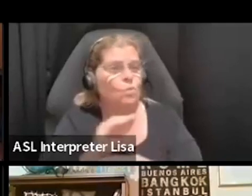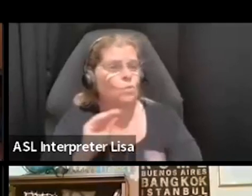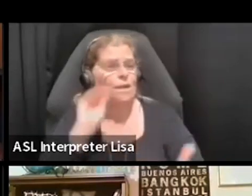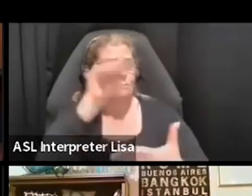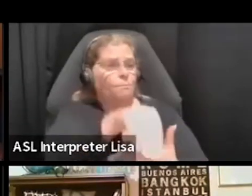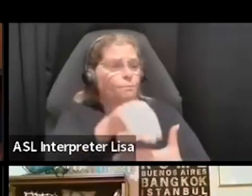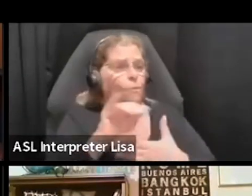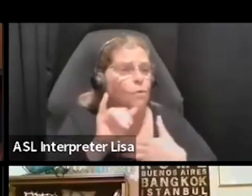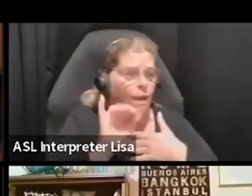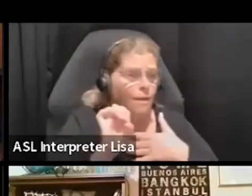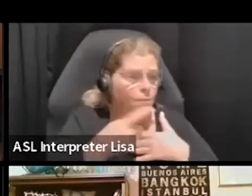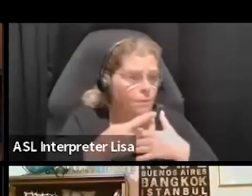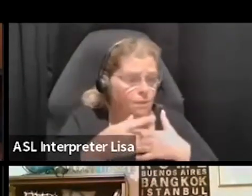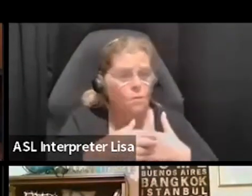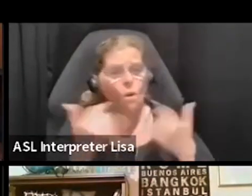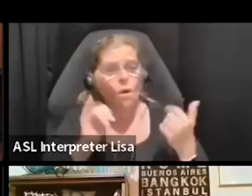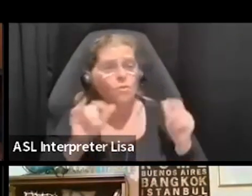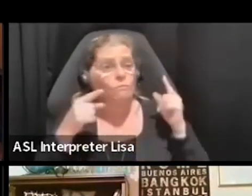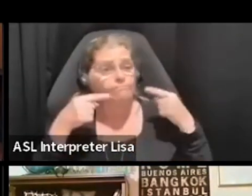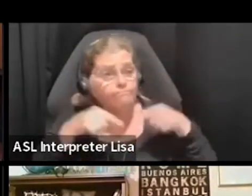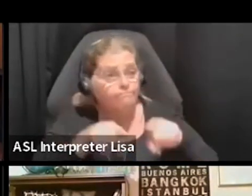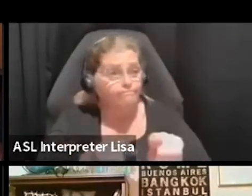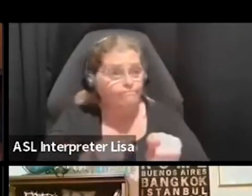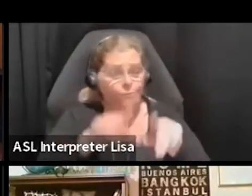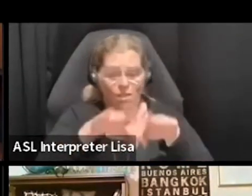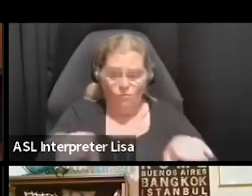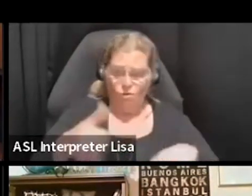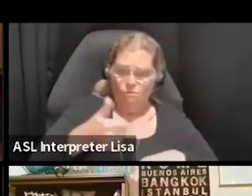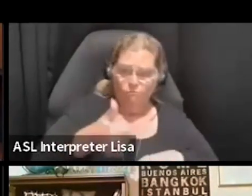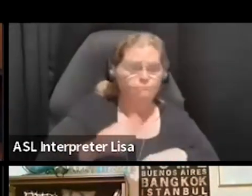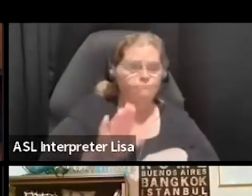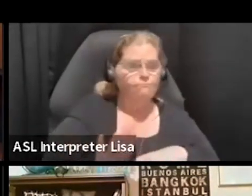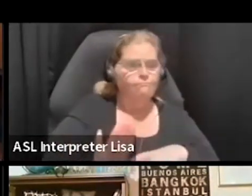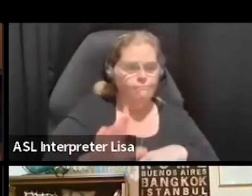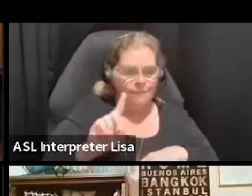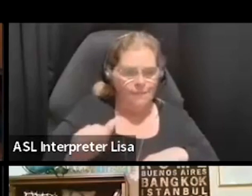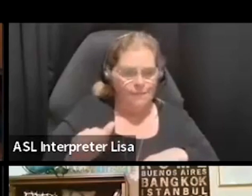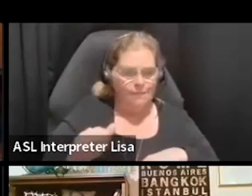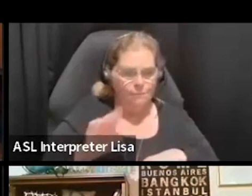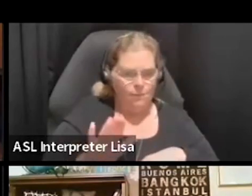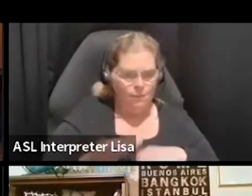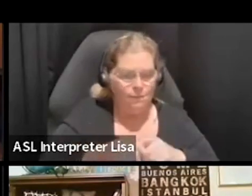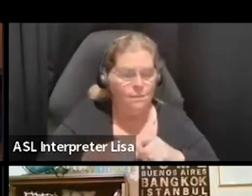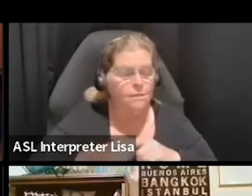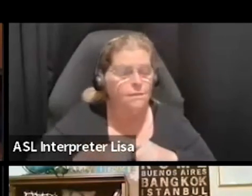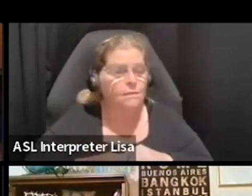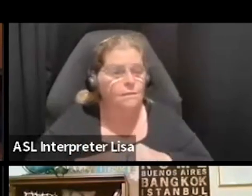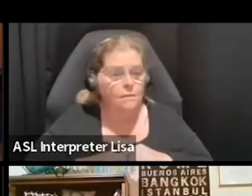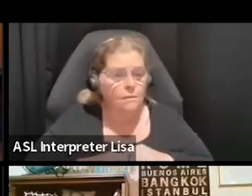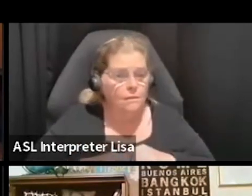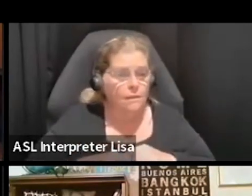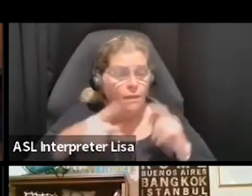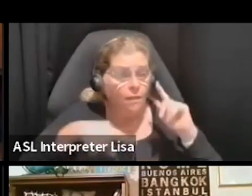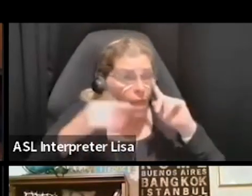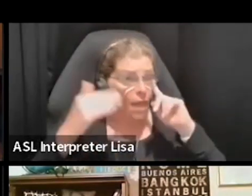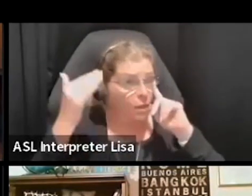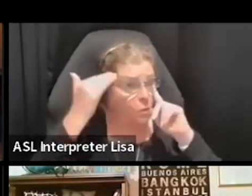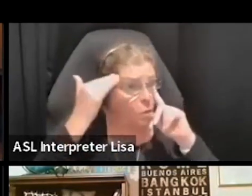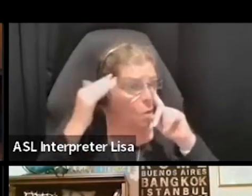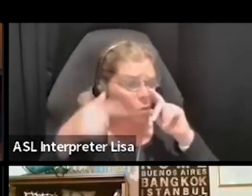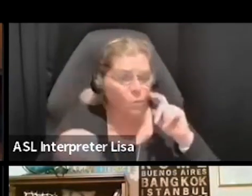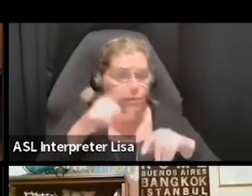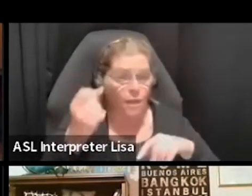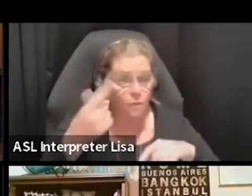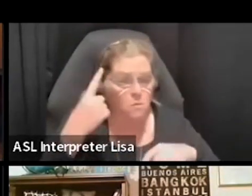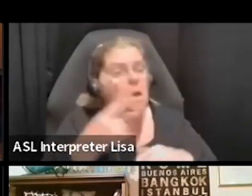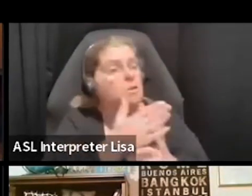then also coincides with the child's disability. And so when you're doing that, do they really all understand that? There are some who do, who may